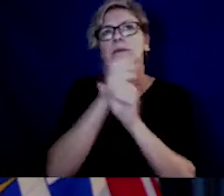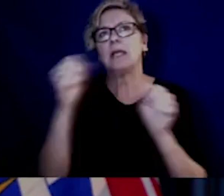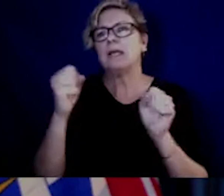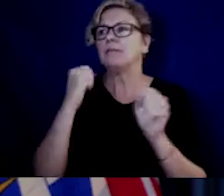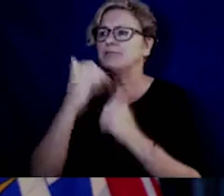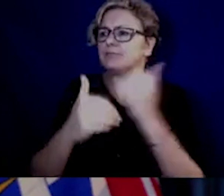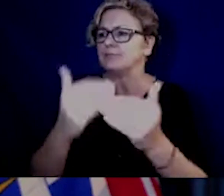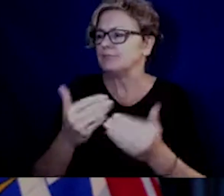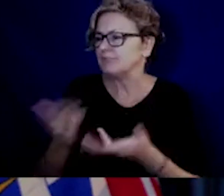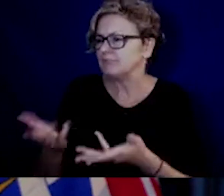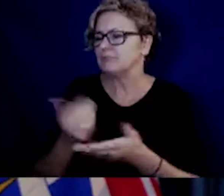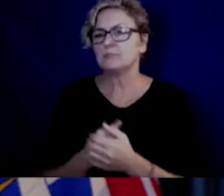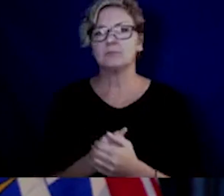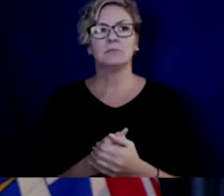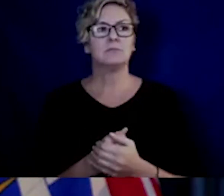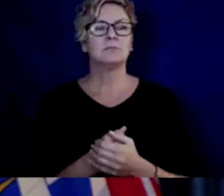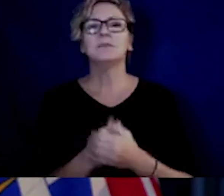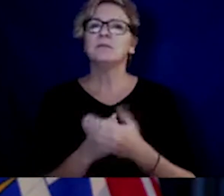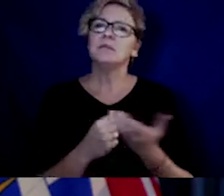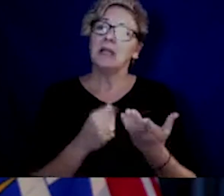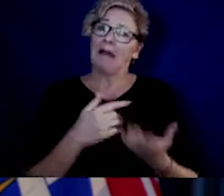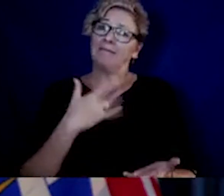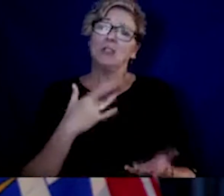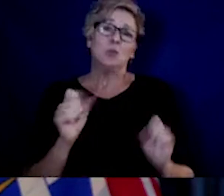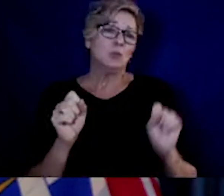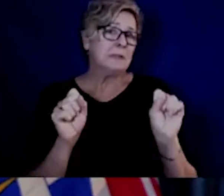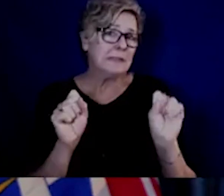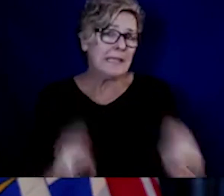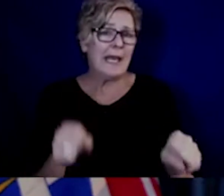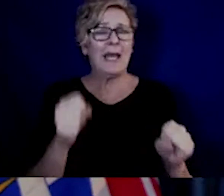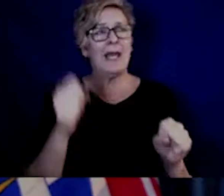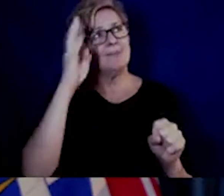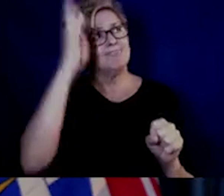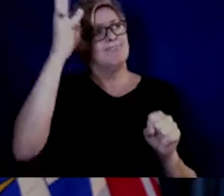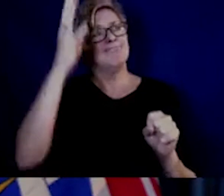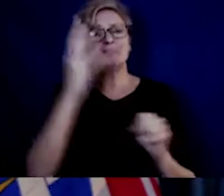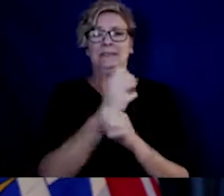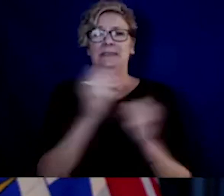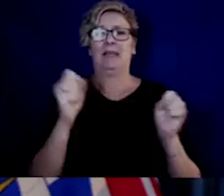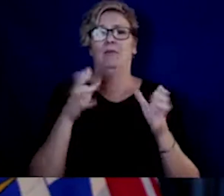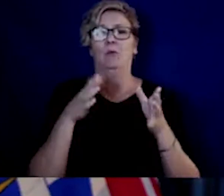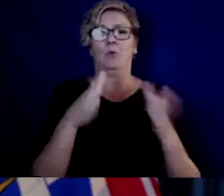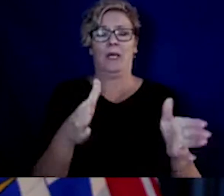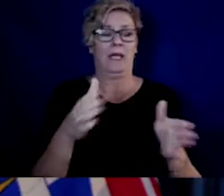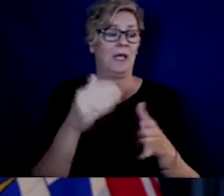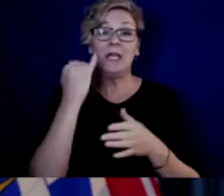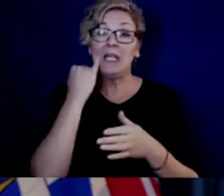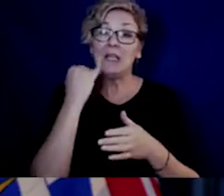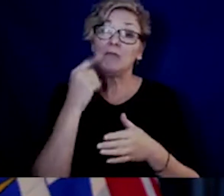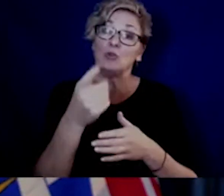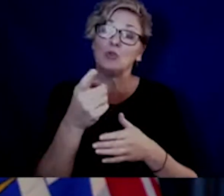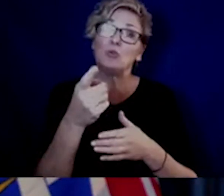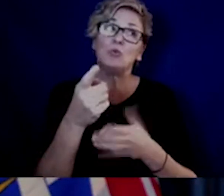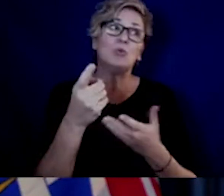we don't want kids to be digging in a bowl. We don't want to bring them into the house. So if you're going to have candy, set it up outside. Find a